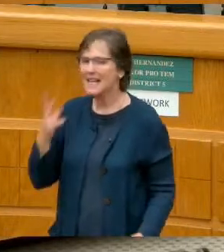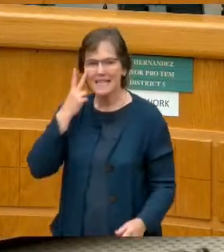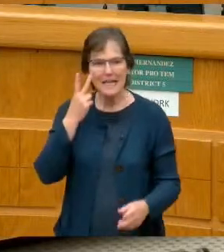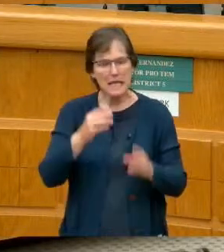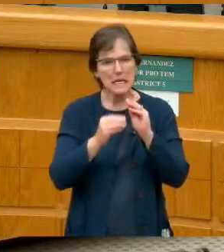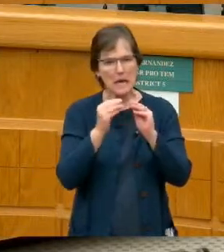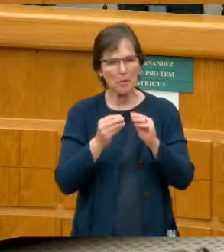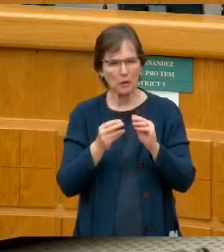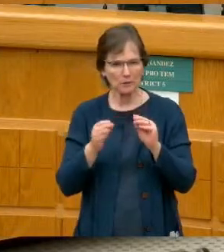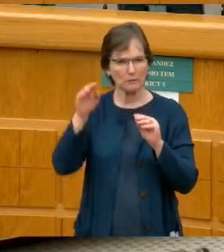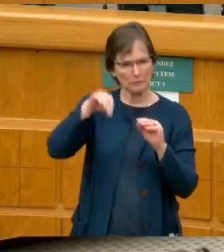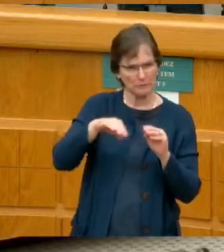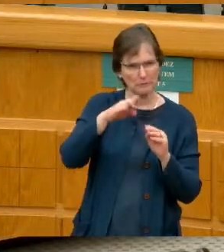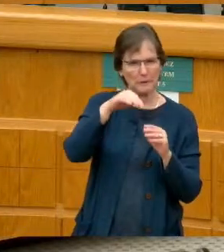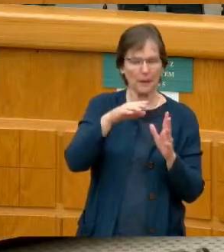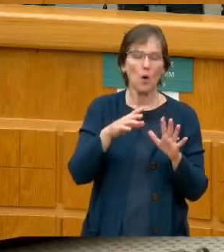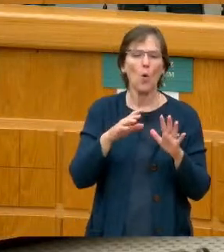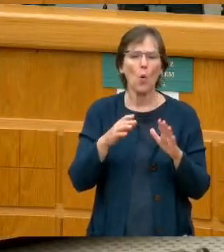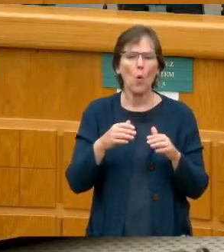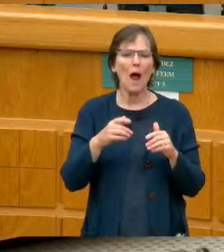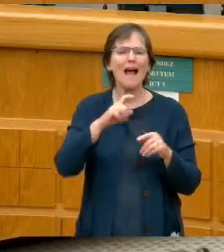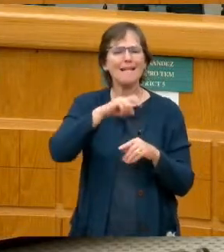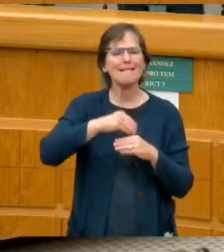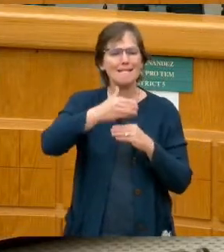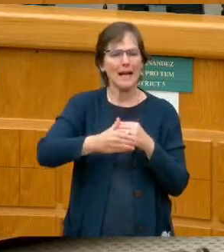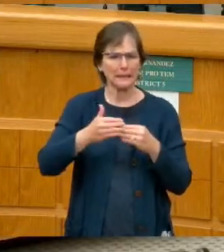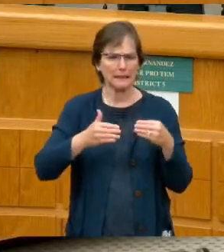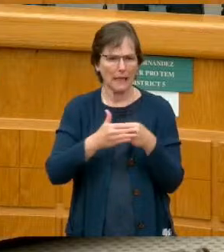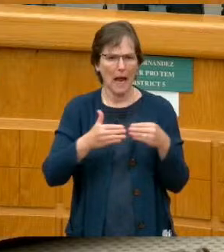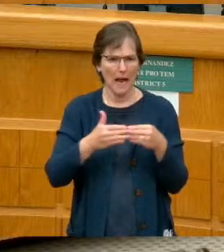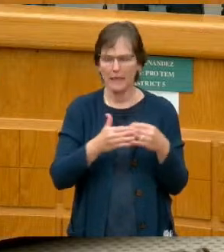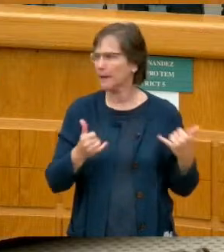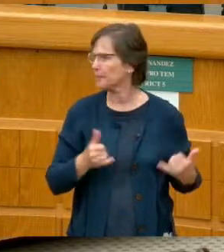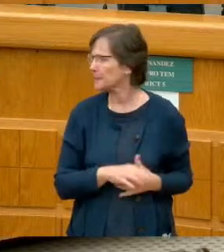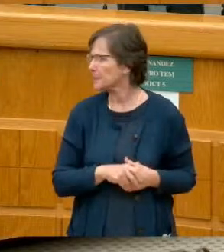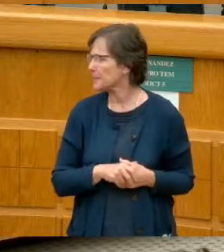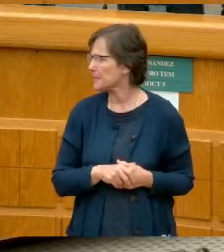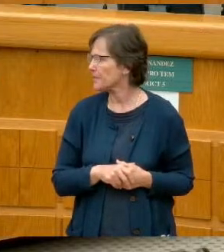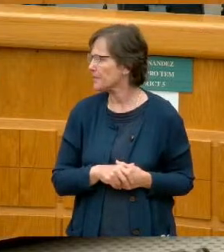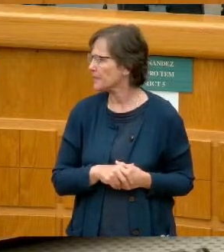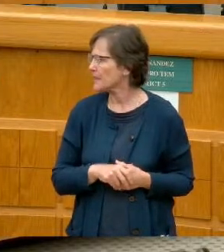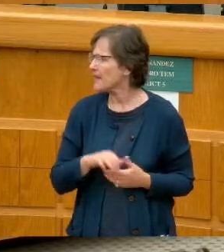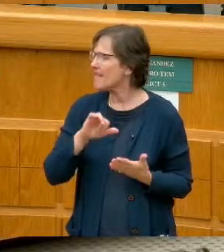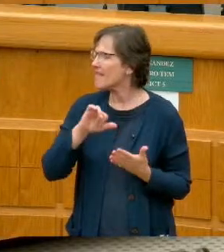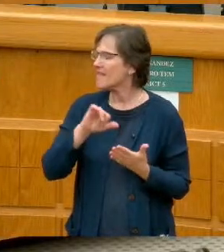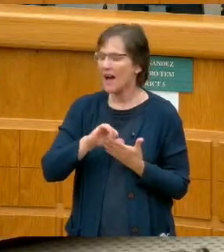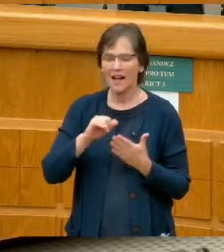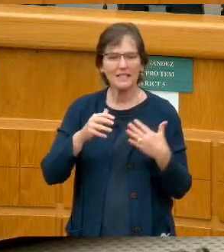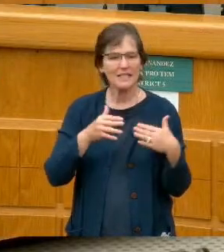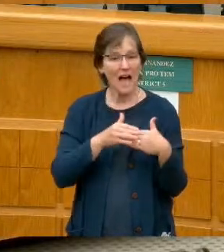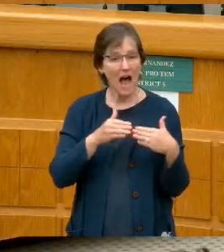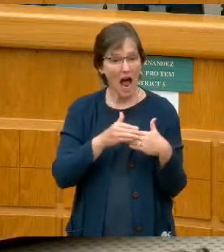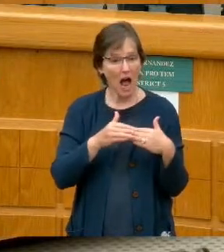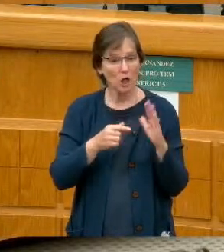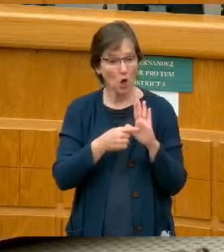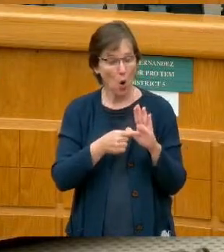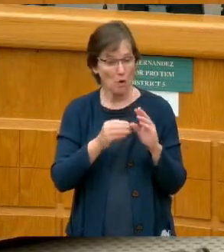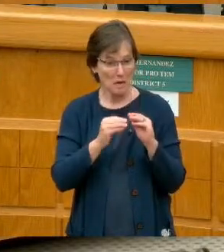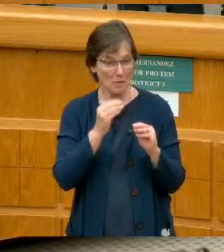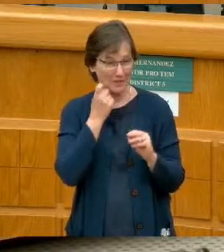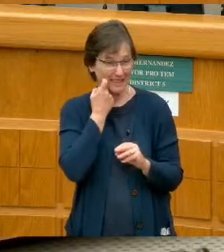three, you know what, let's go to the next graph if you can. Okay, so this graph here takes those same numbers we just